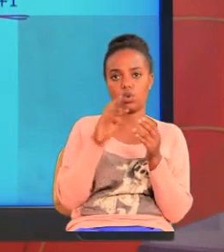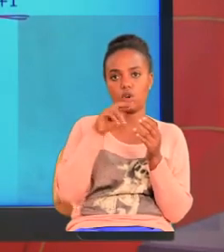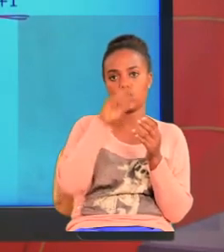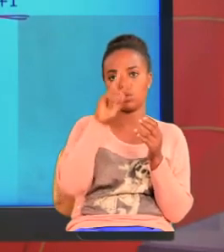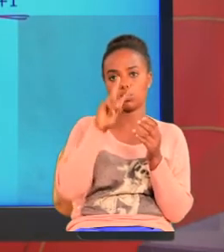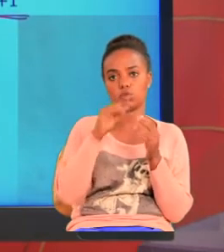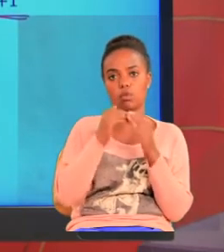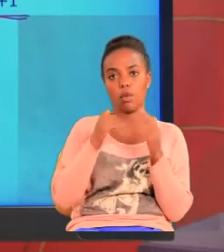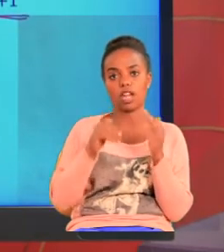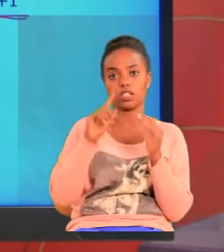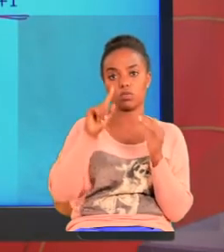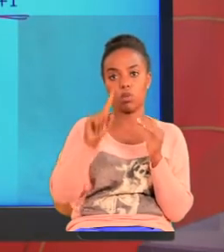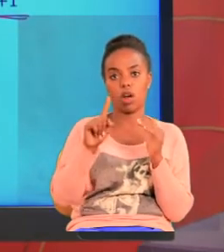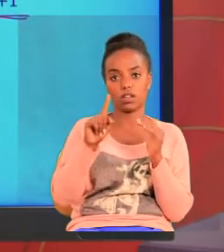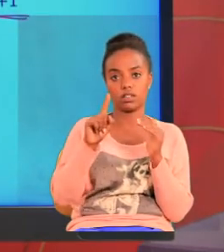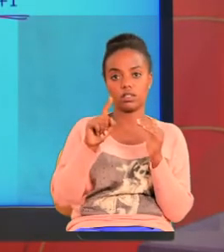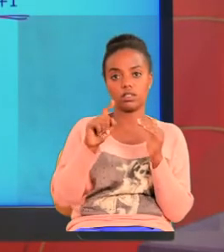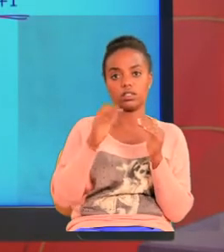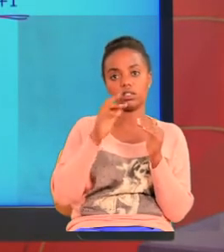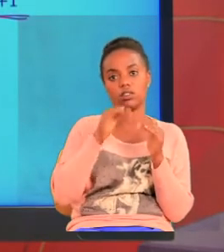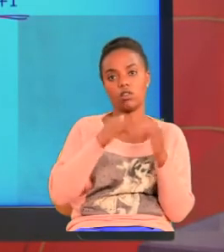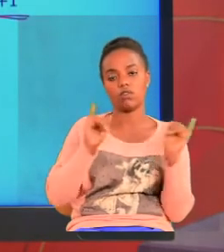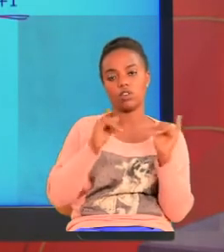root 2 minus 1 over 2 root 2.